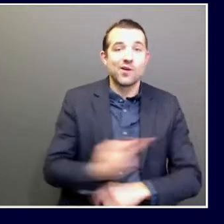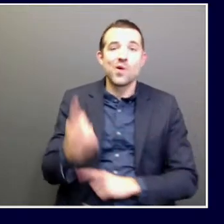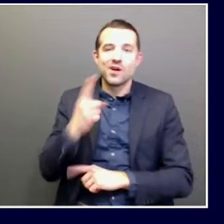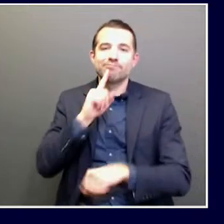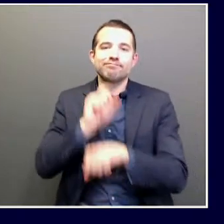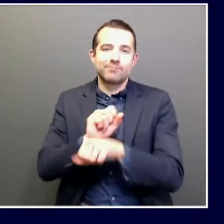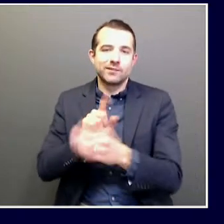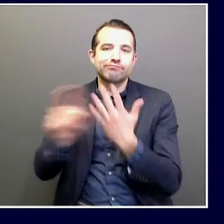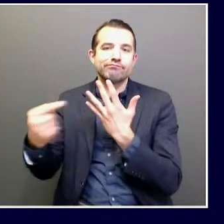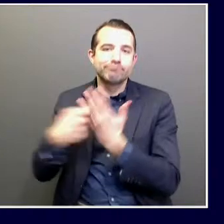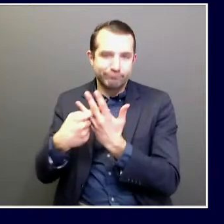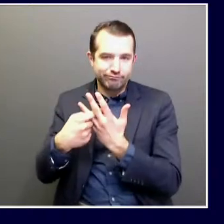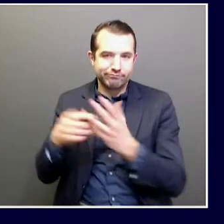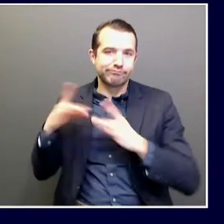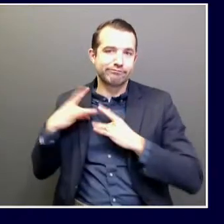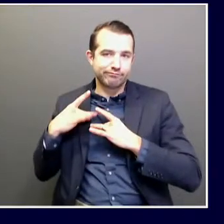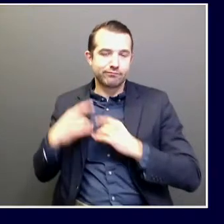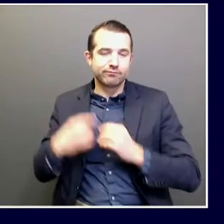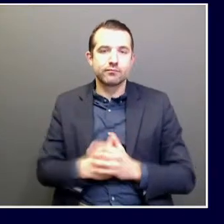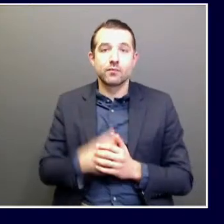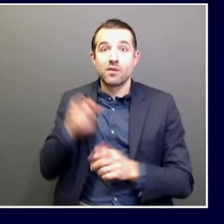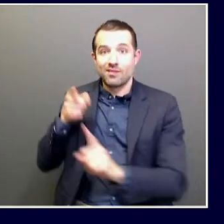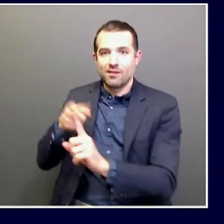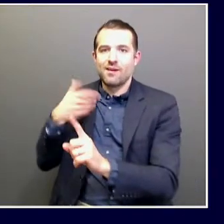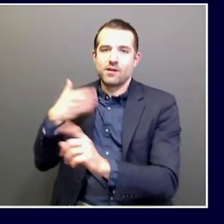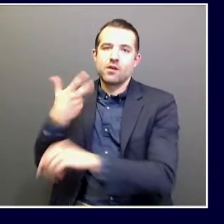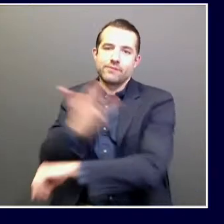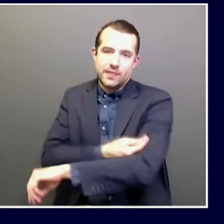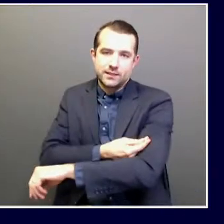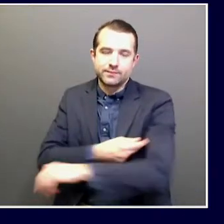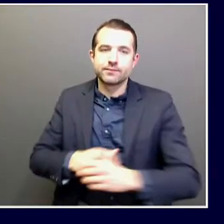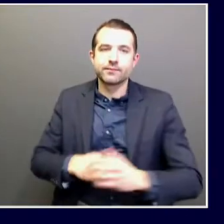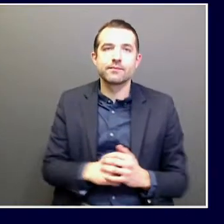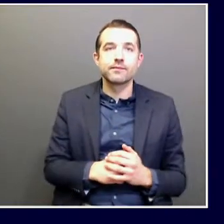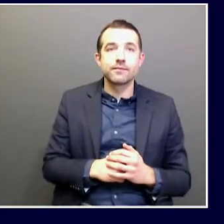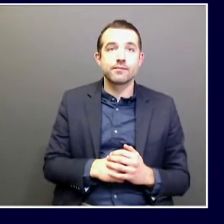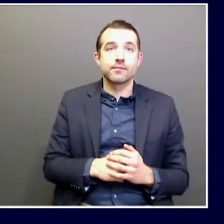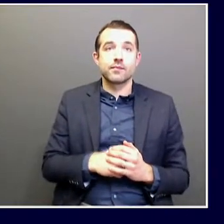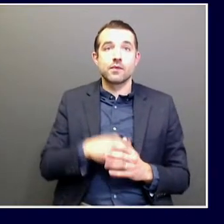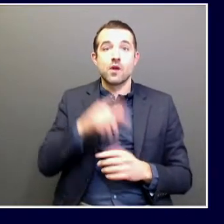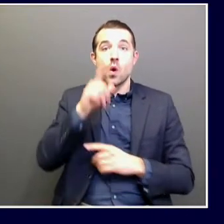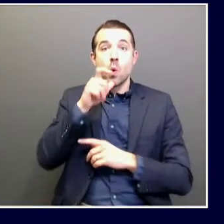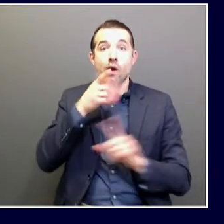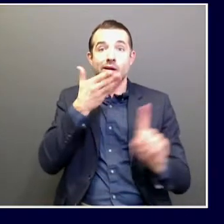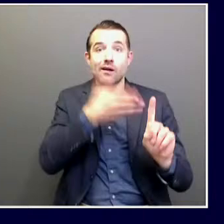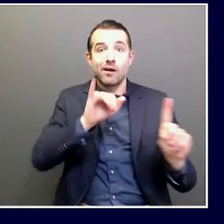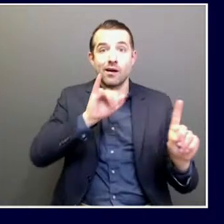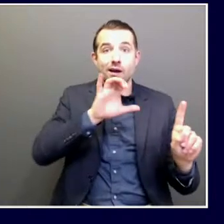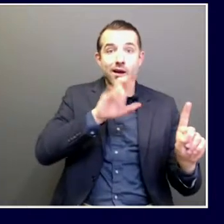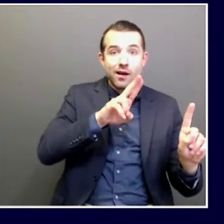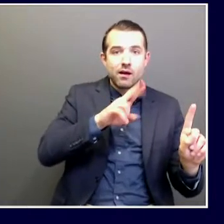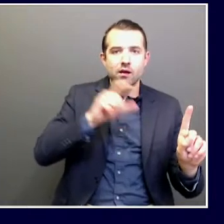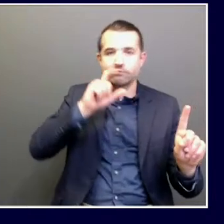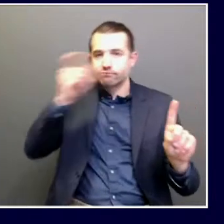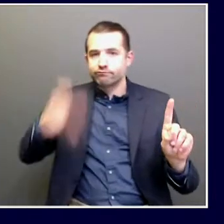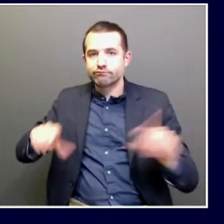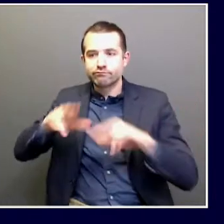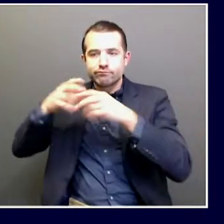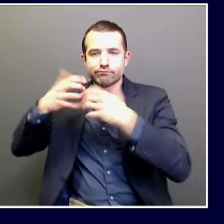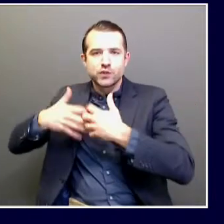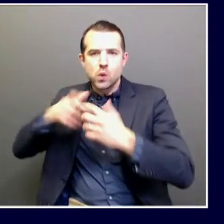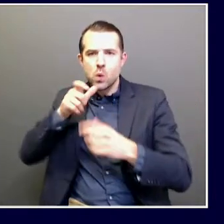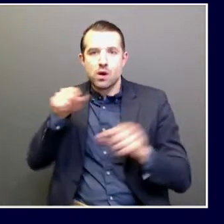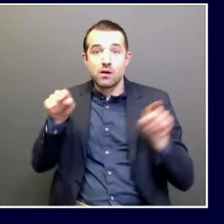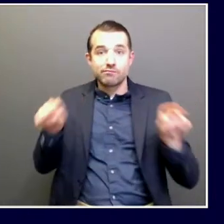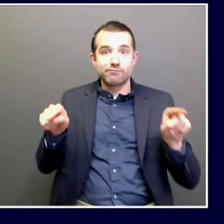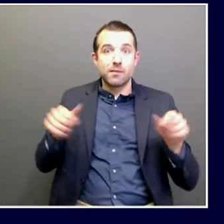ICU or those who are on a ventilator, that number grows. In those settings, 80 to